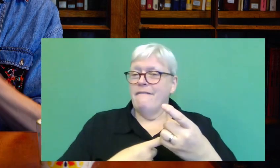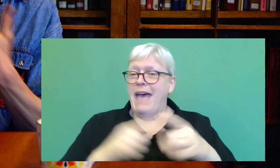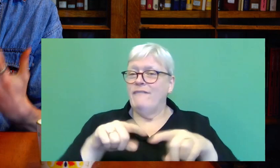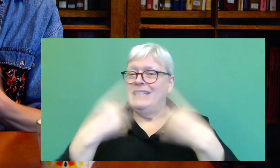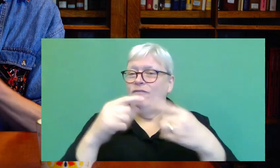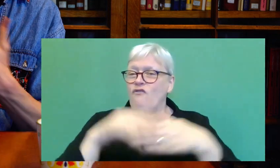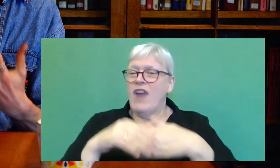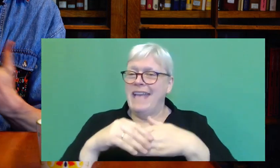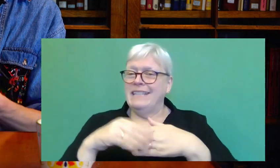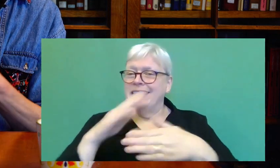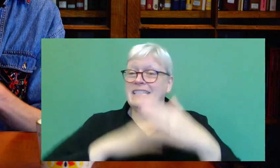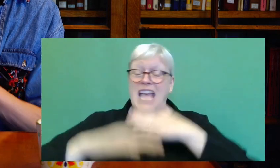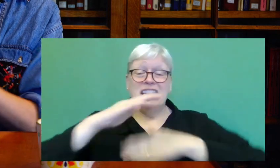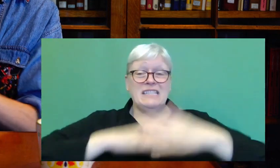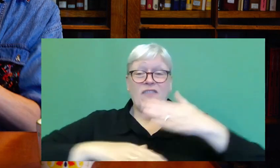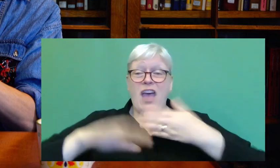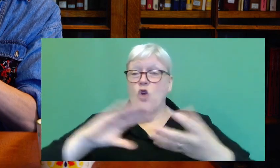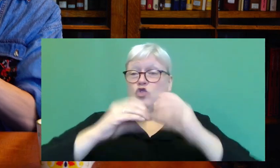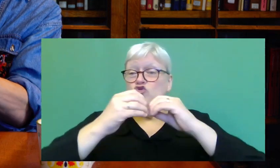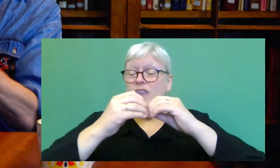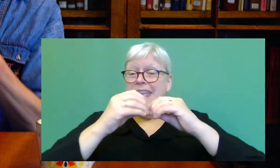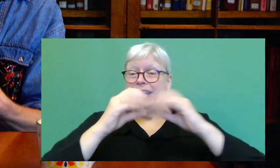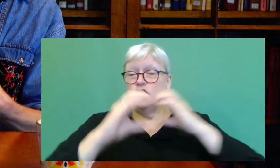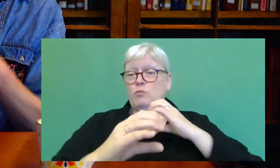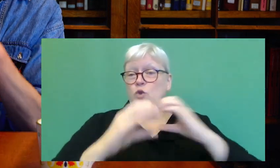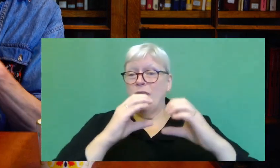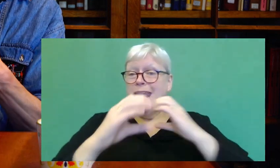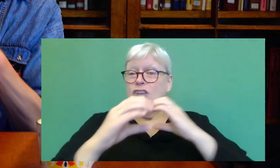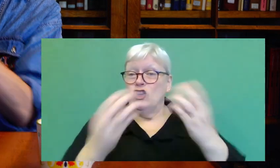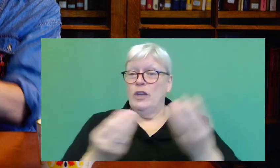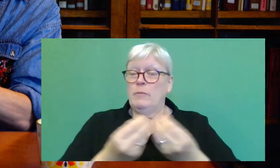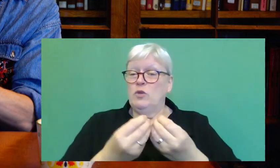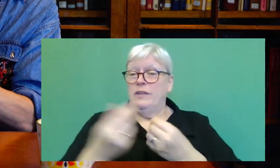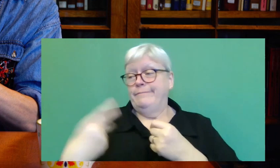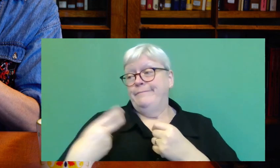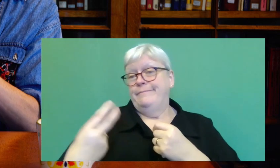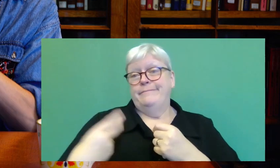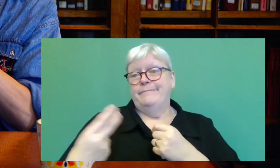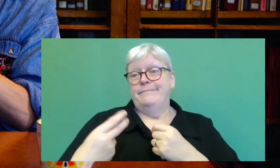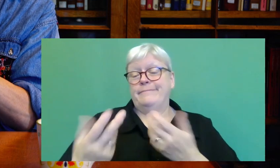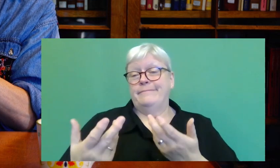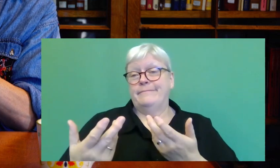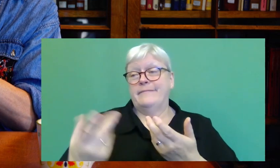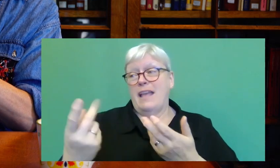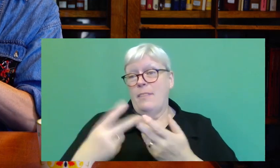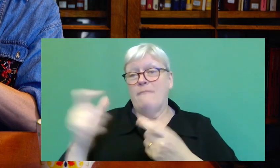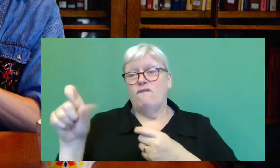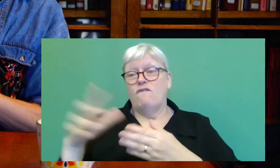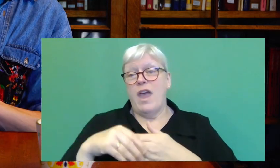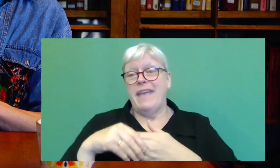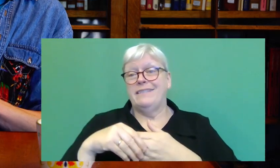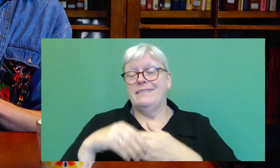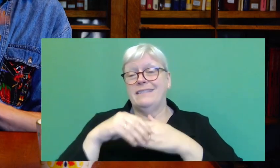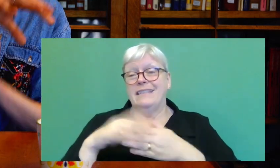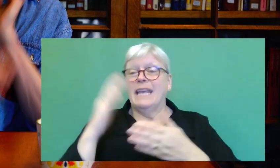this communicational currency between us, that element of us and that element of them. And friendships can be